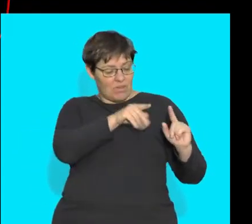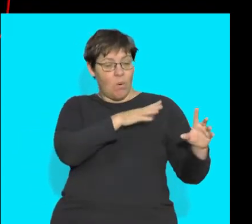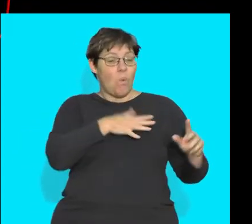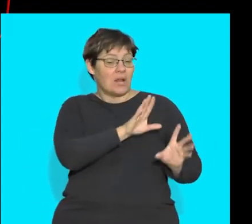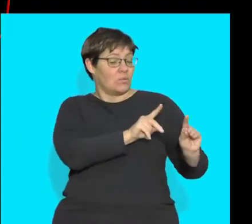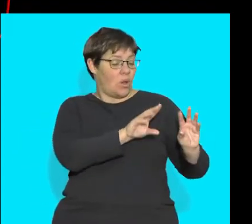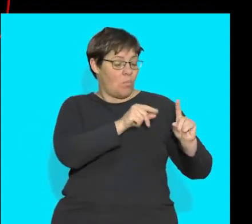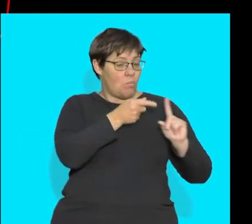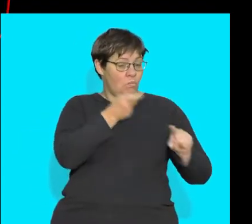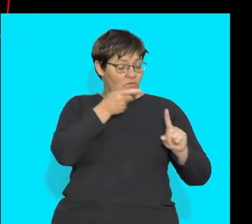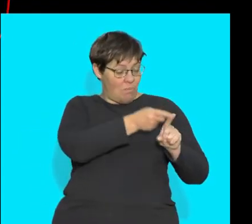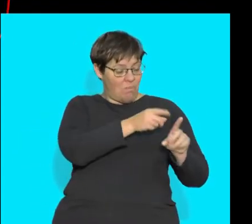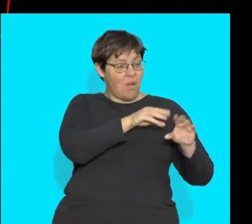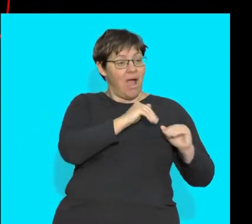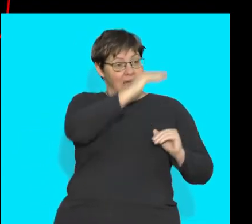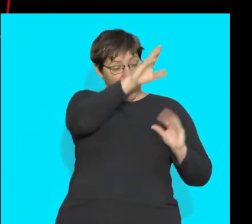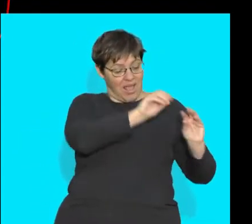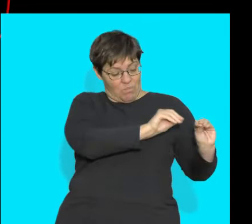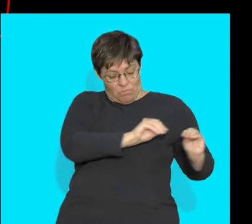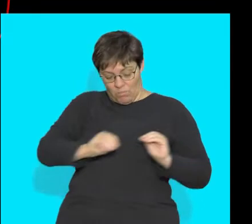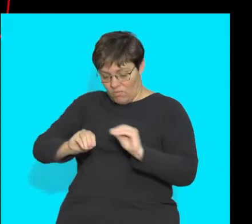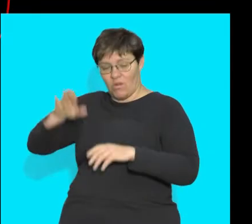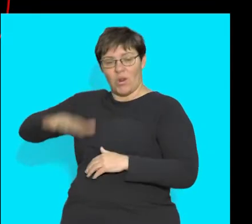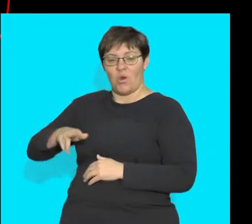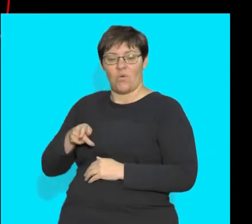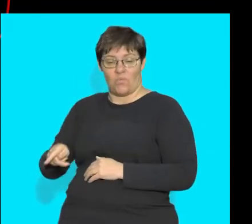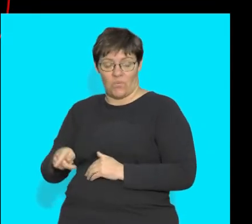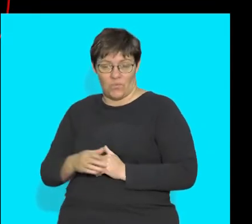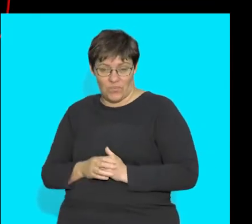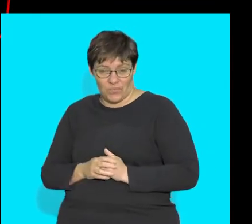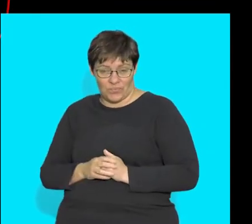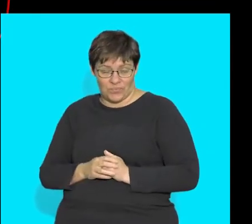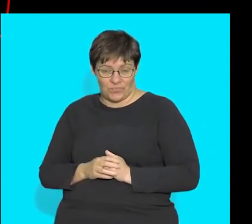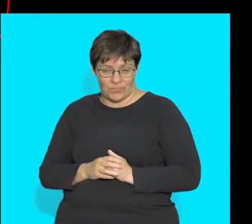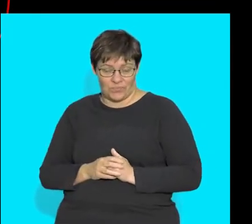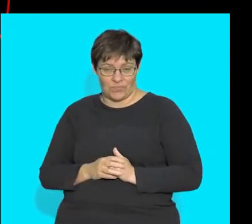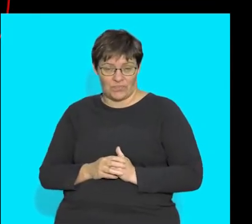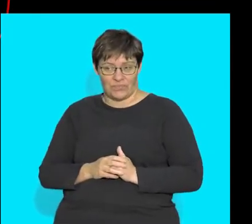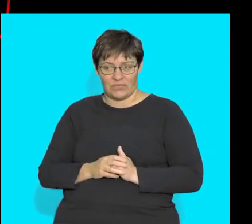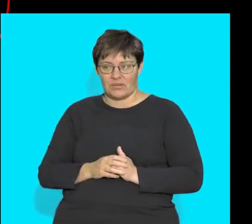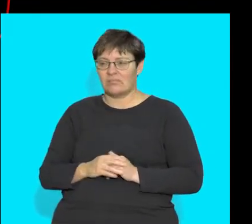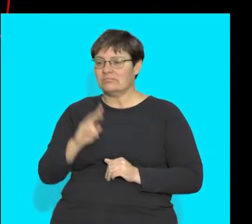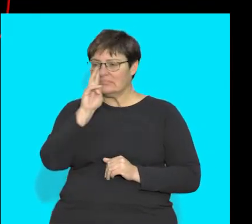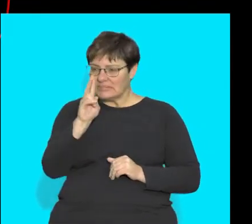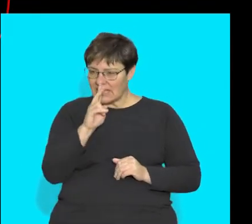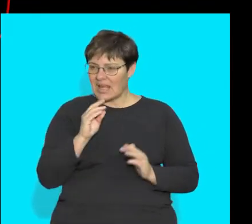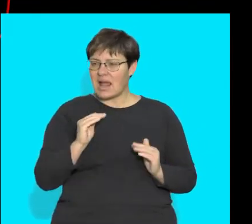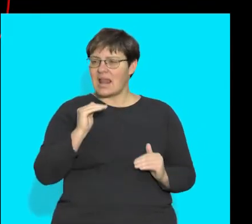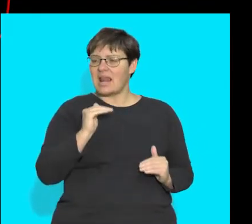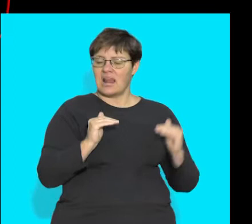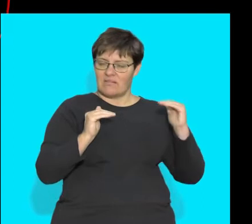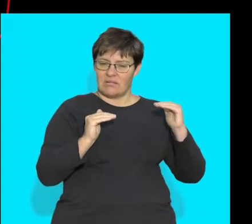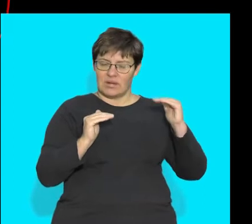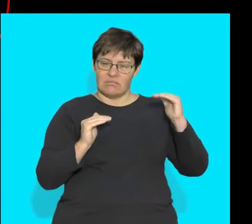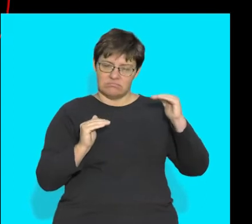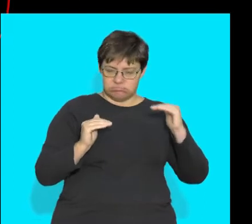move? From an area of high concentration to an area of low concentration. Have a look at the level. The